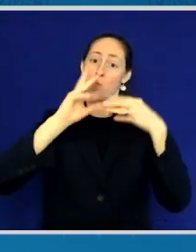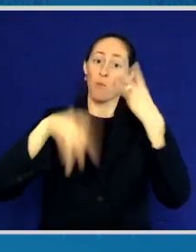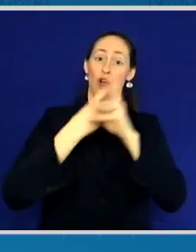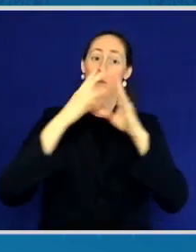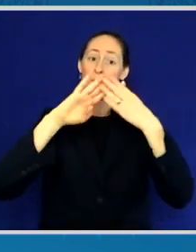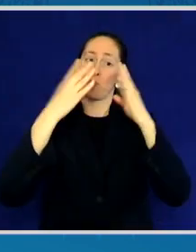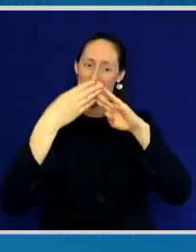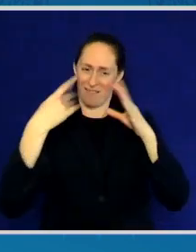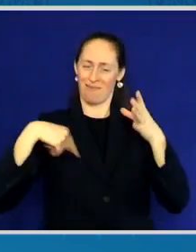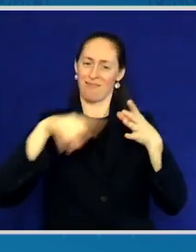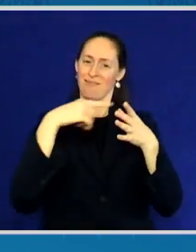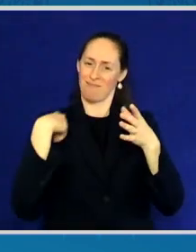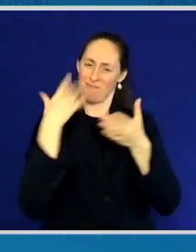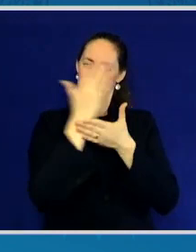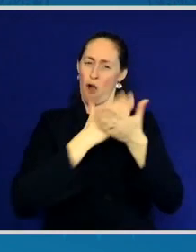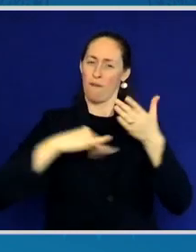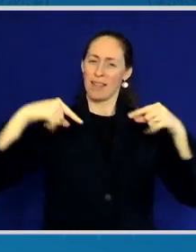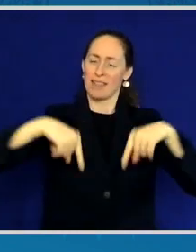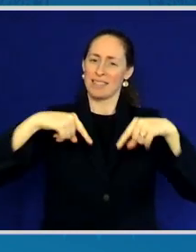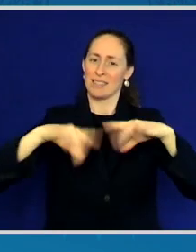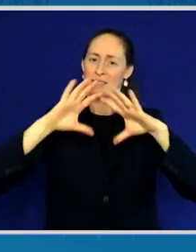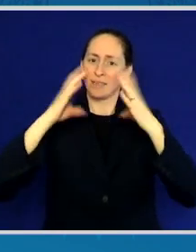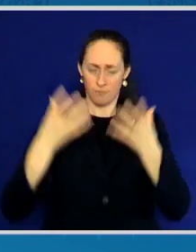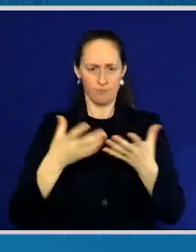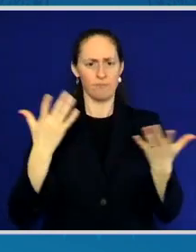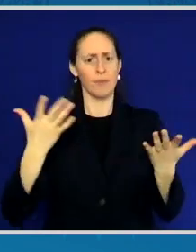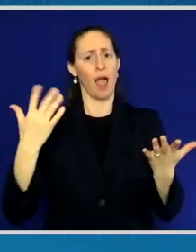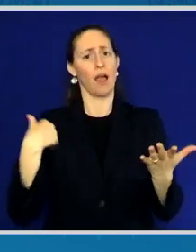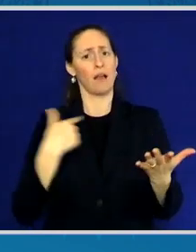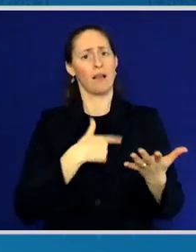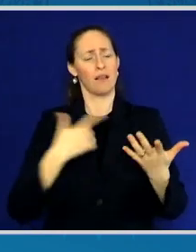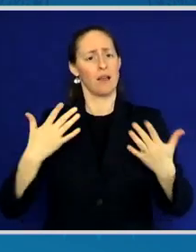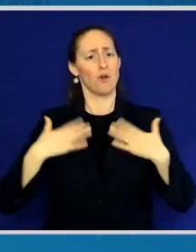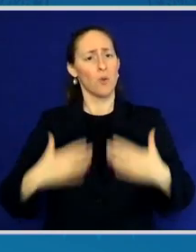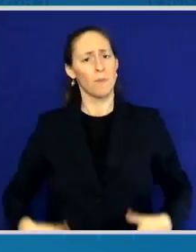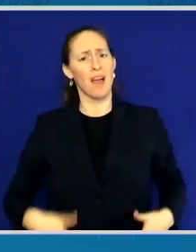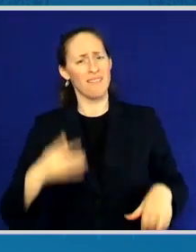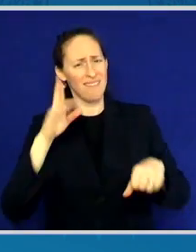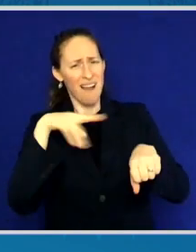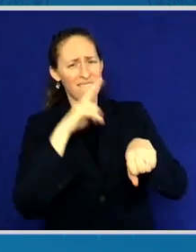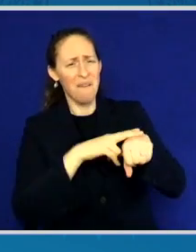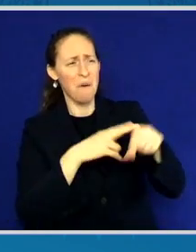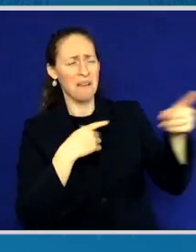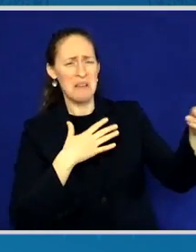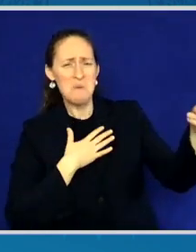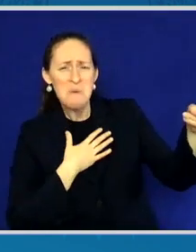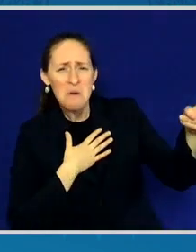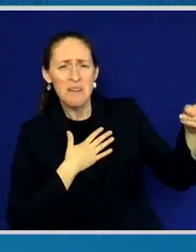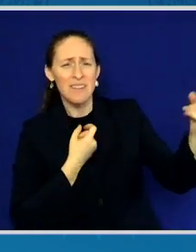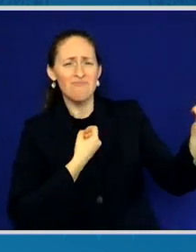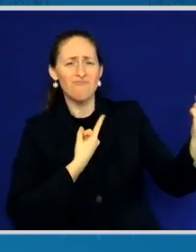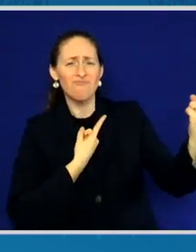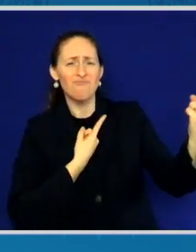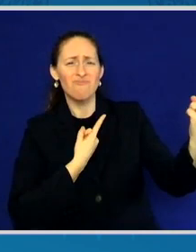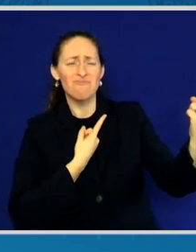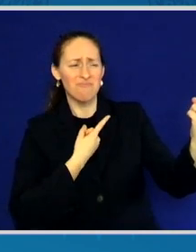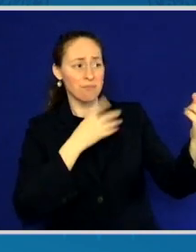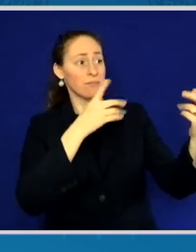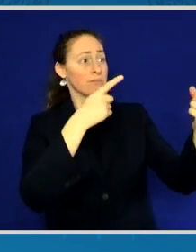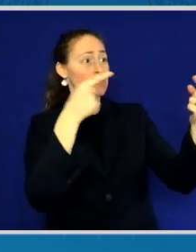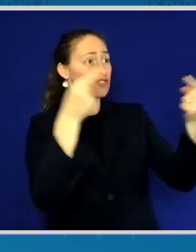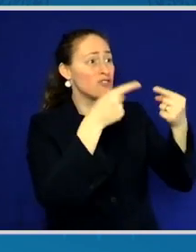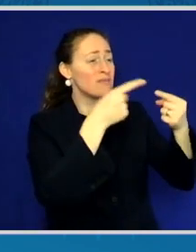human beings who have any level of compassion see suffering anywhere around the world, it impacts all of us. It impacts us